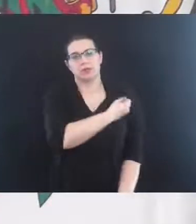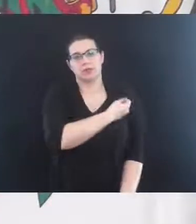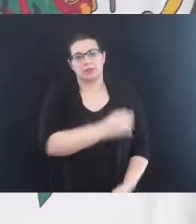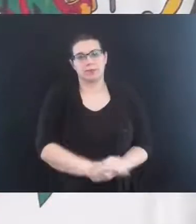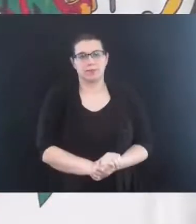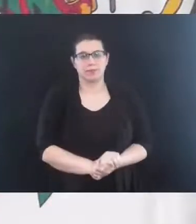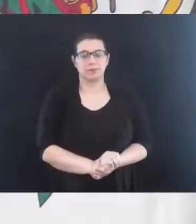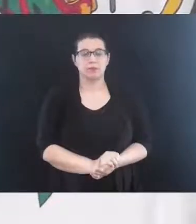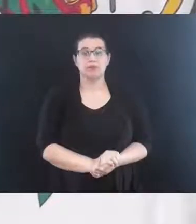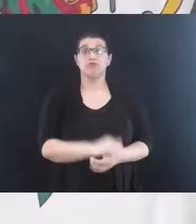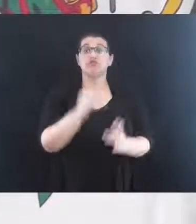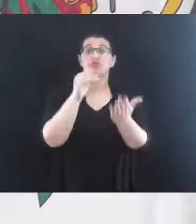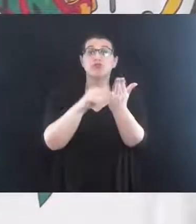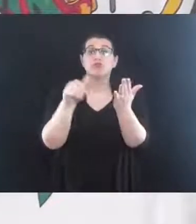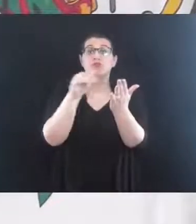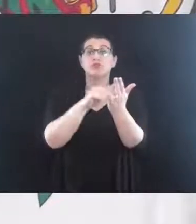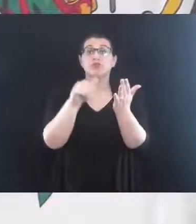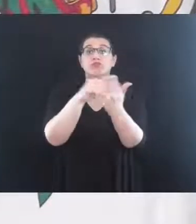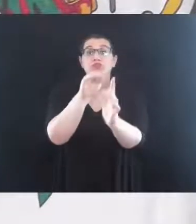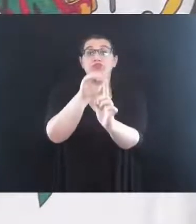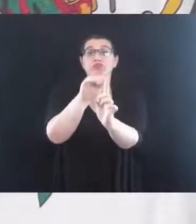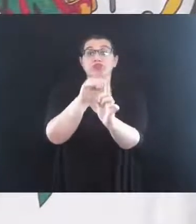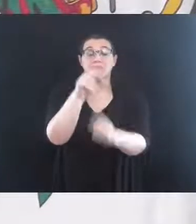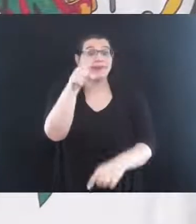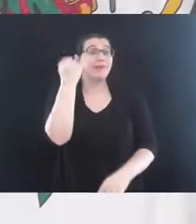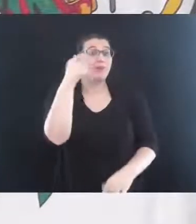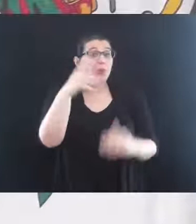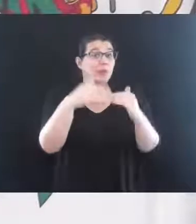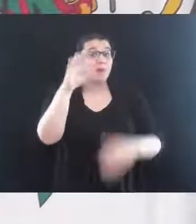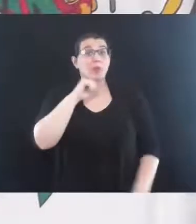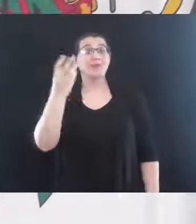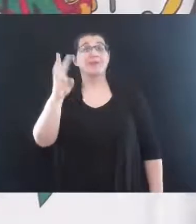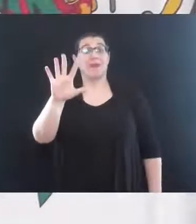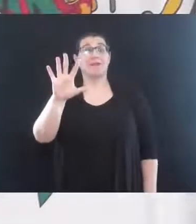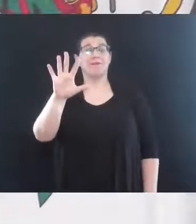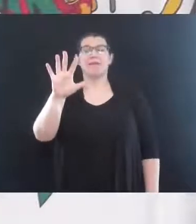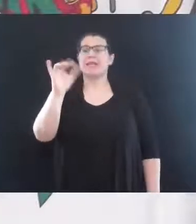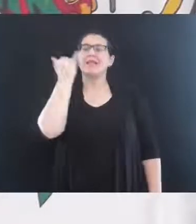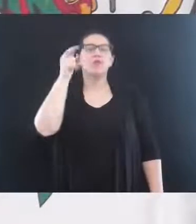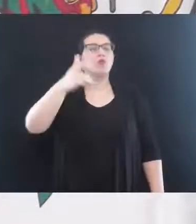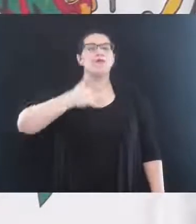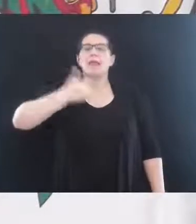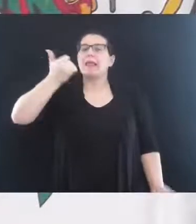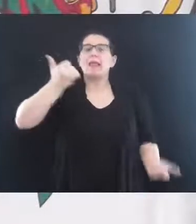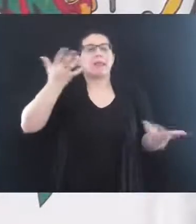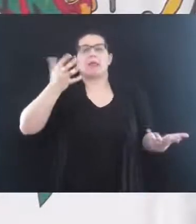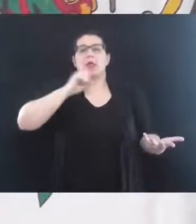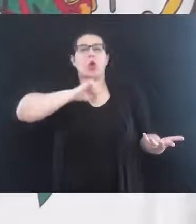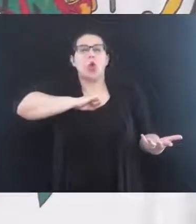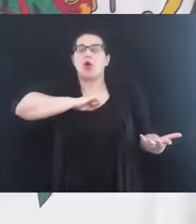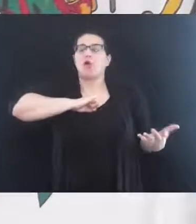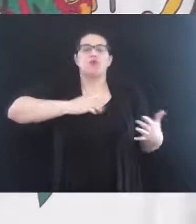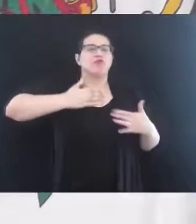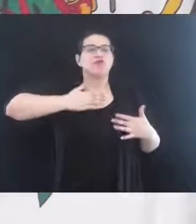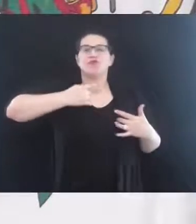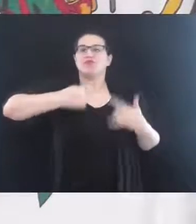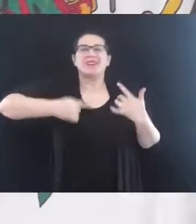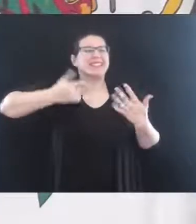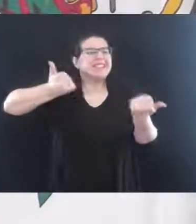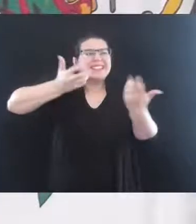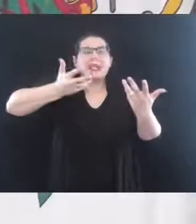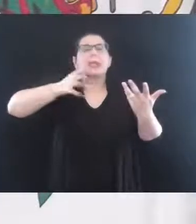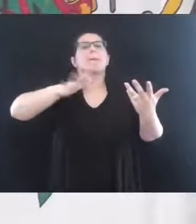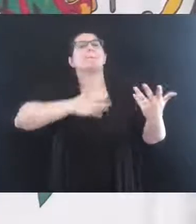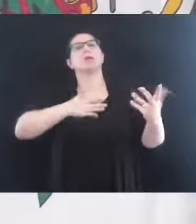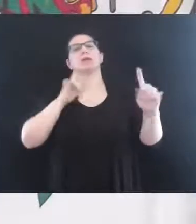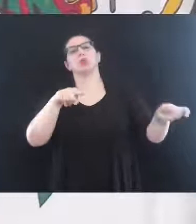Reminder over and over to you, if you're 65 and older and you get any symptoms, for God's sakes a living, please, please go